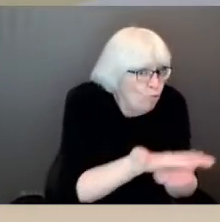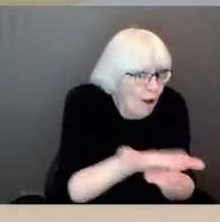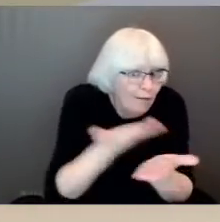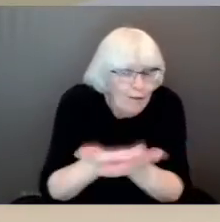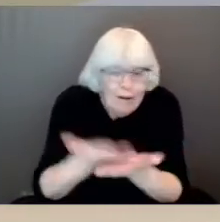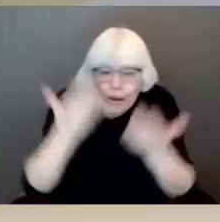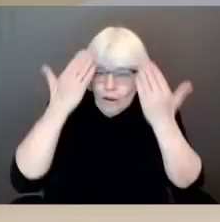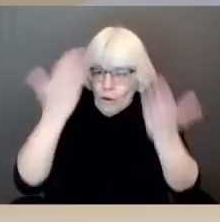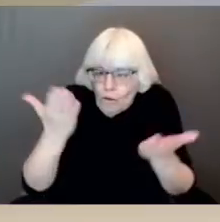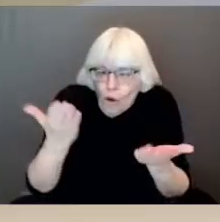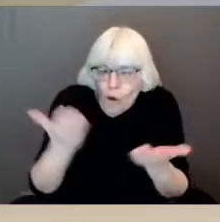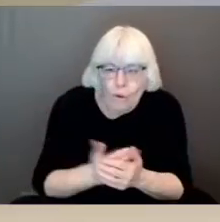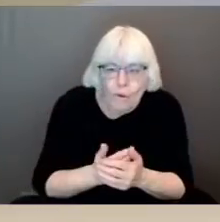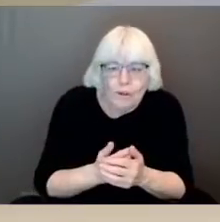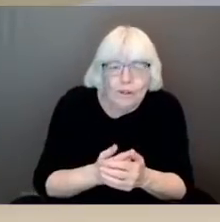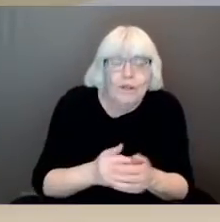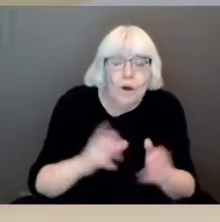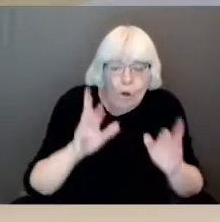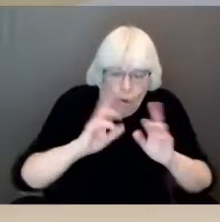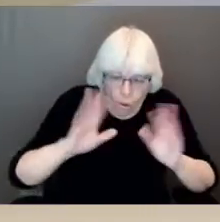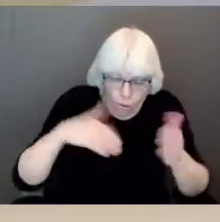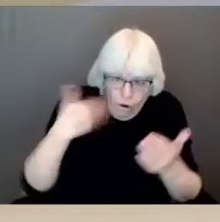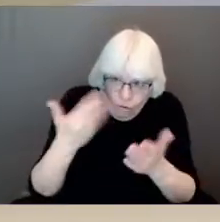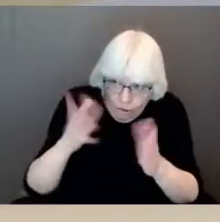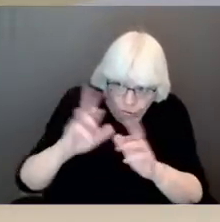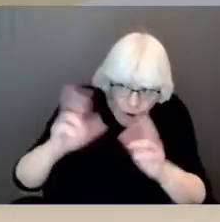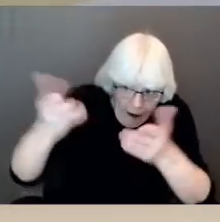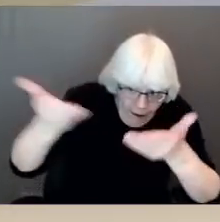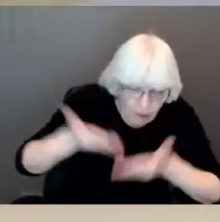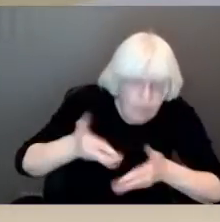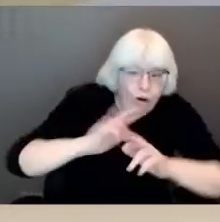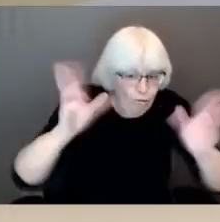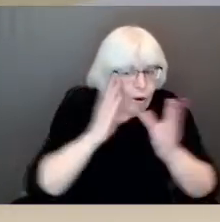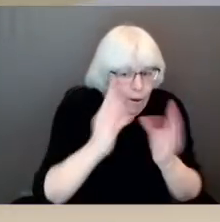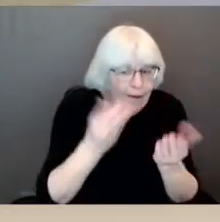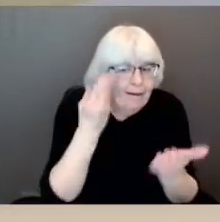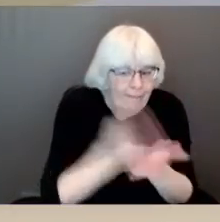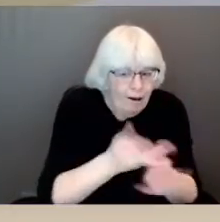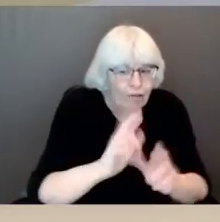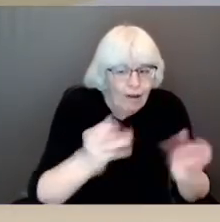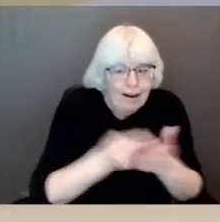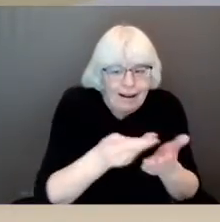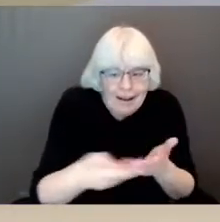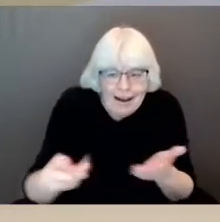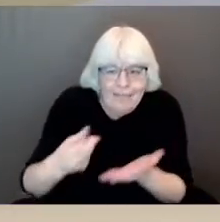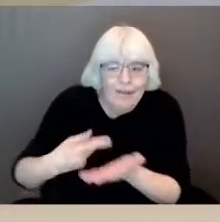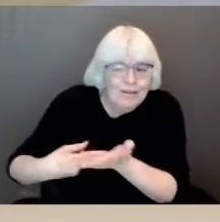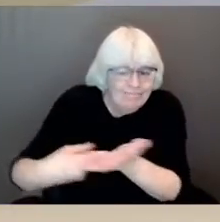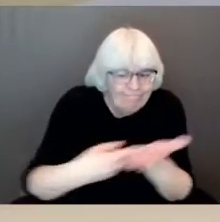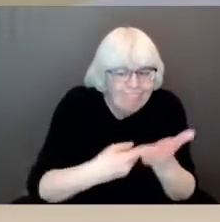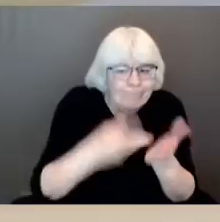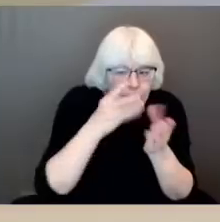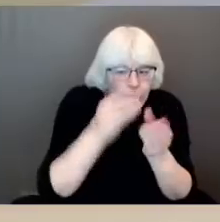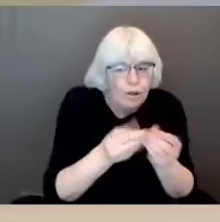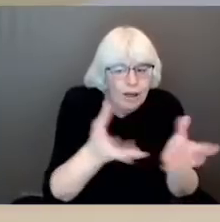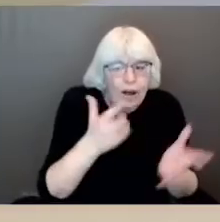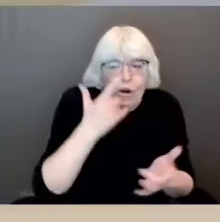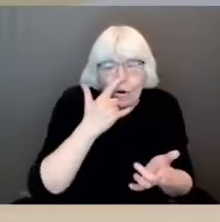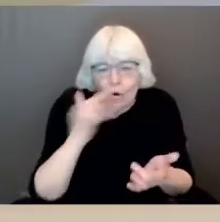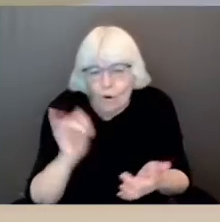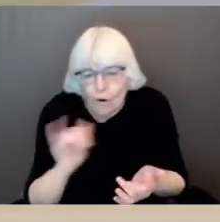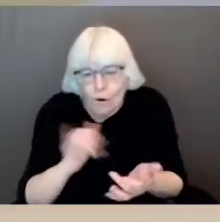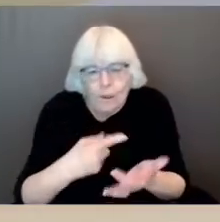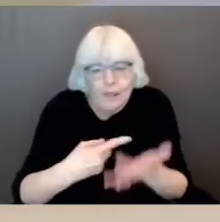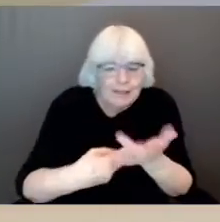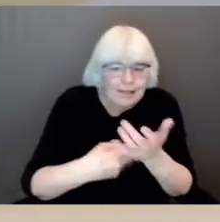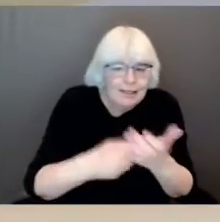gives us a few days to speak to the details with education and the schools and work